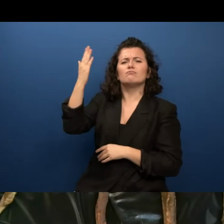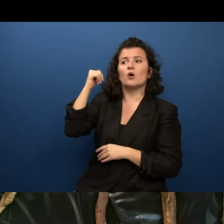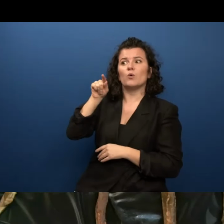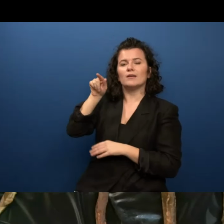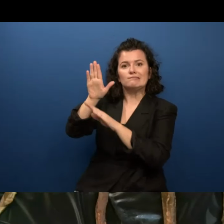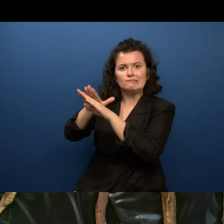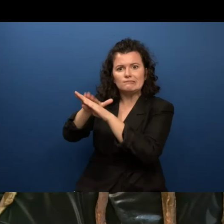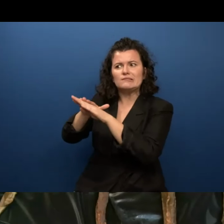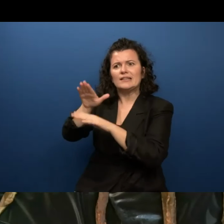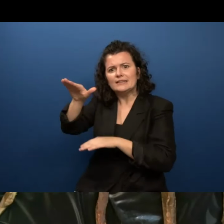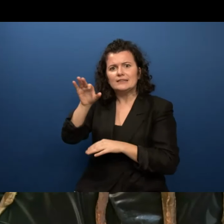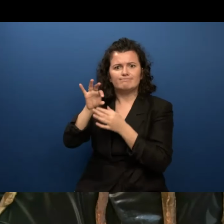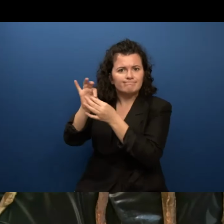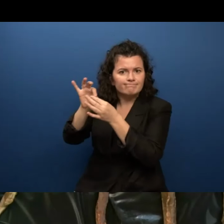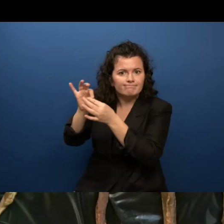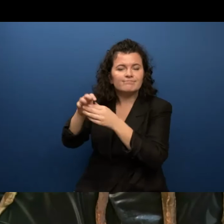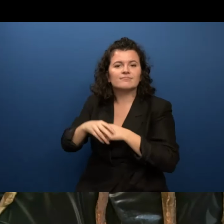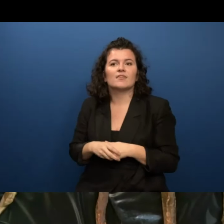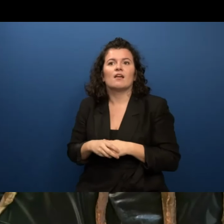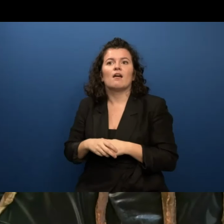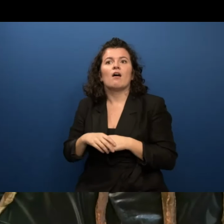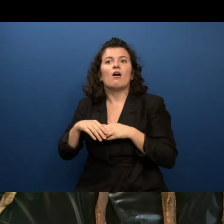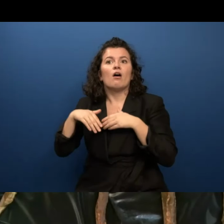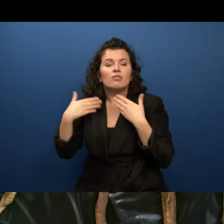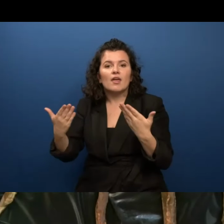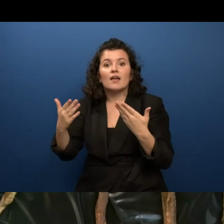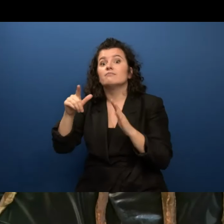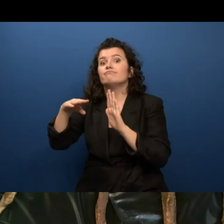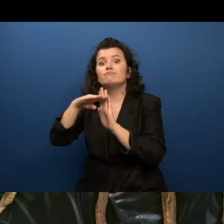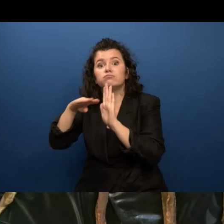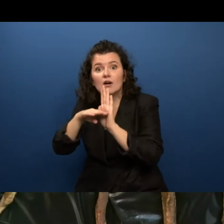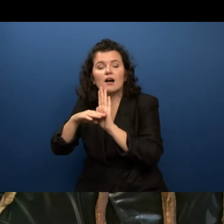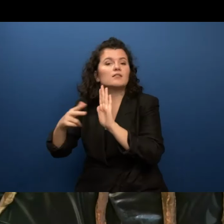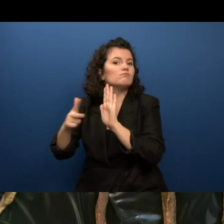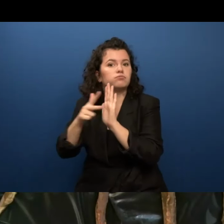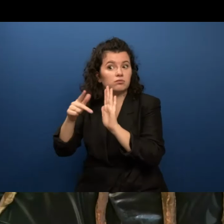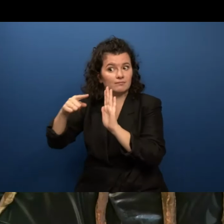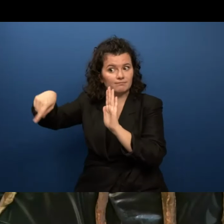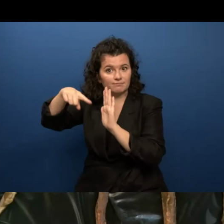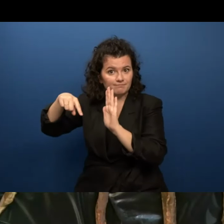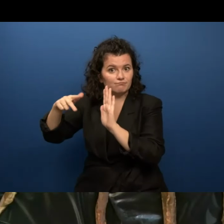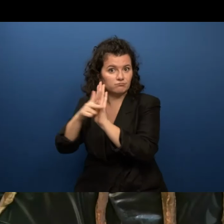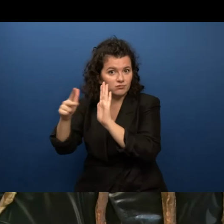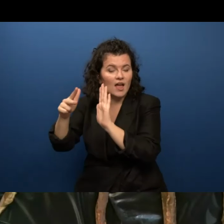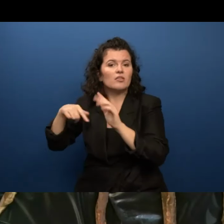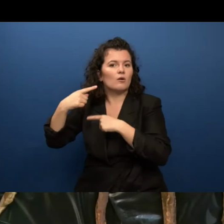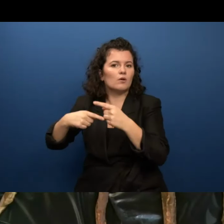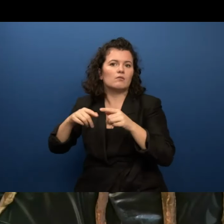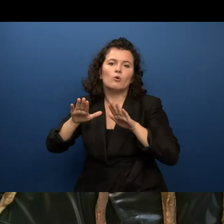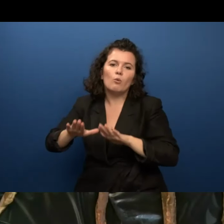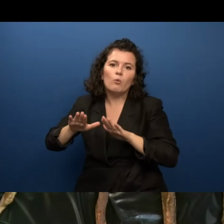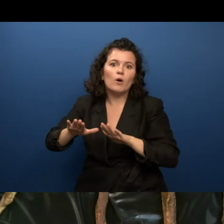after that, we had a long period of implementation. Some of the issues we brought before the commission has